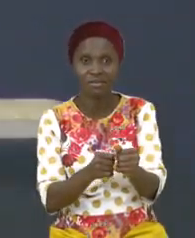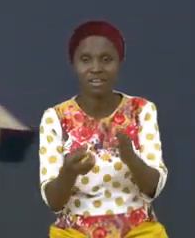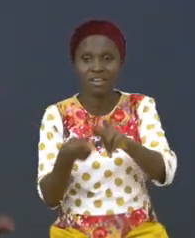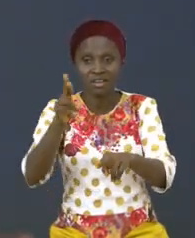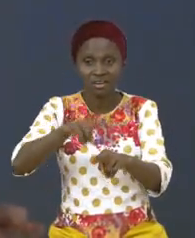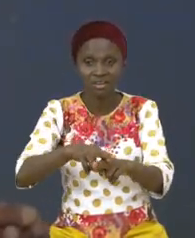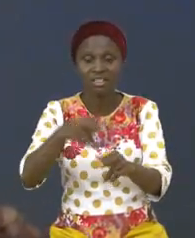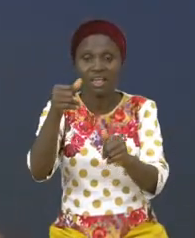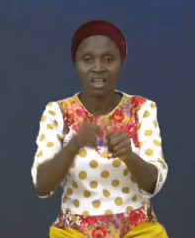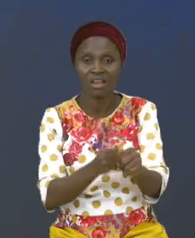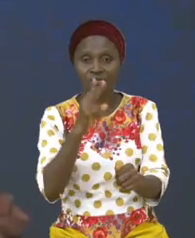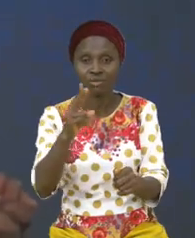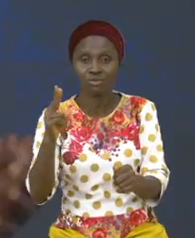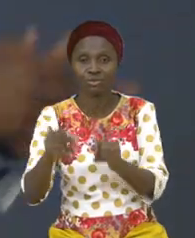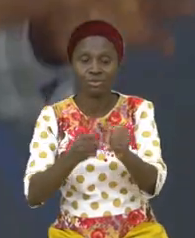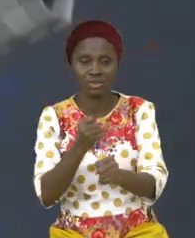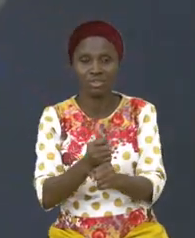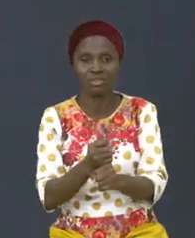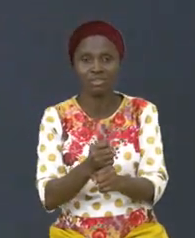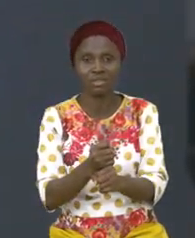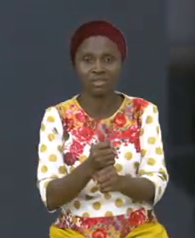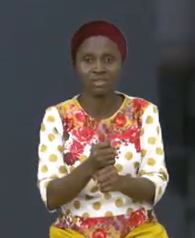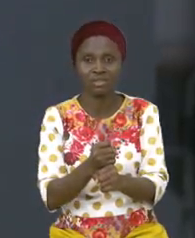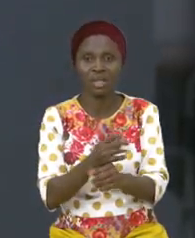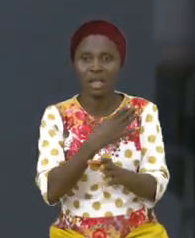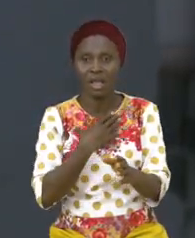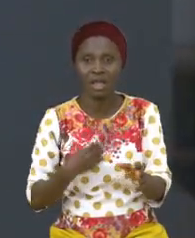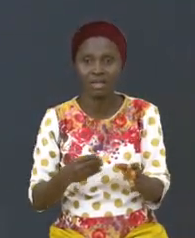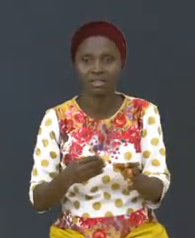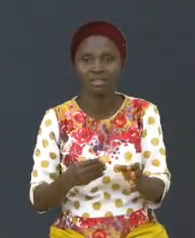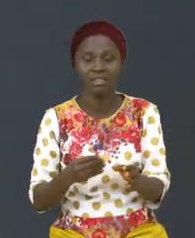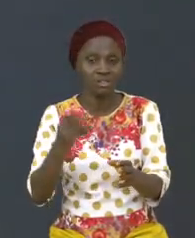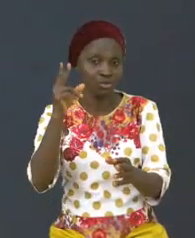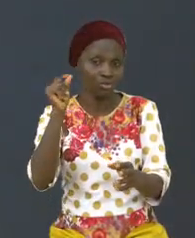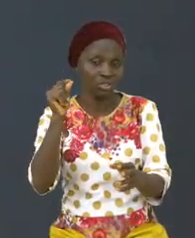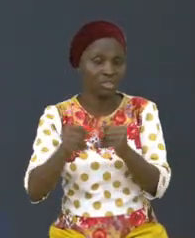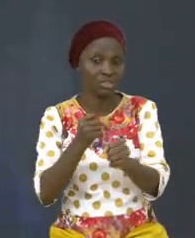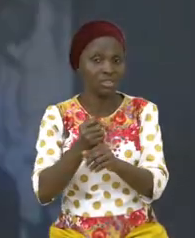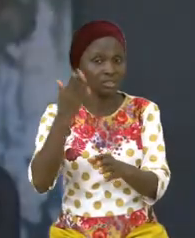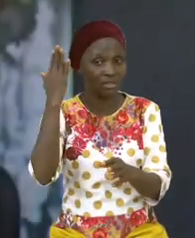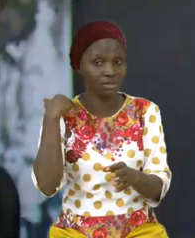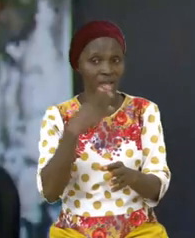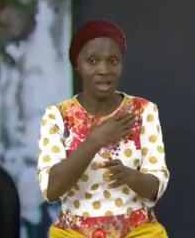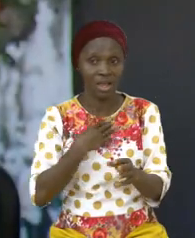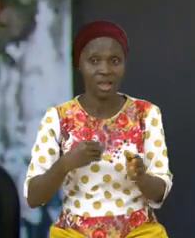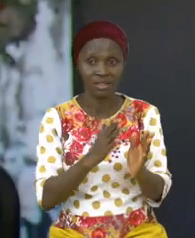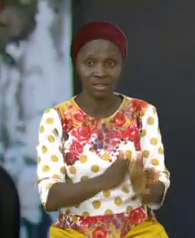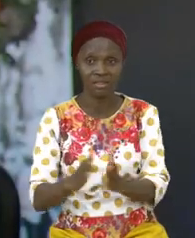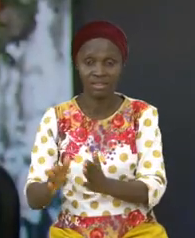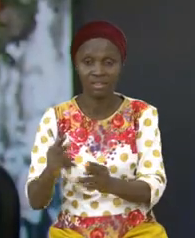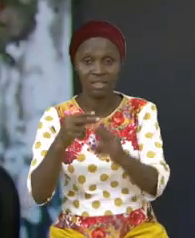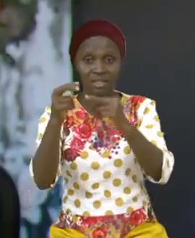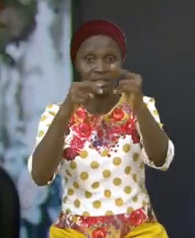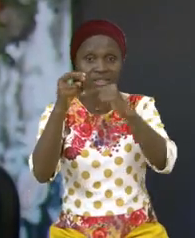lived 20 years ago and retired 20 years ago and sets a ladder for